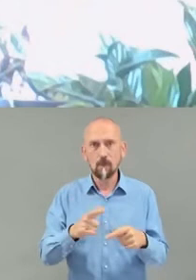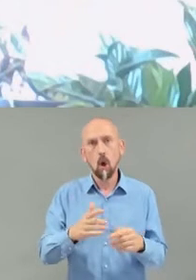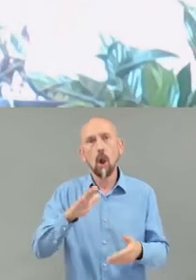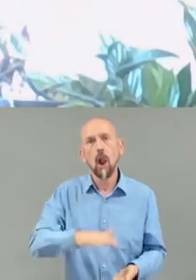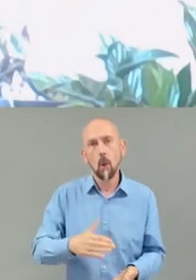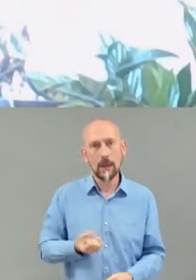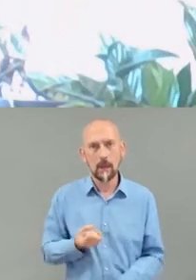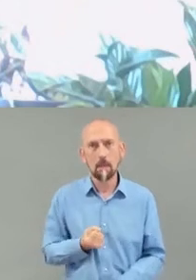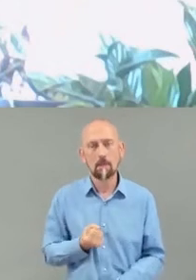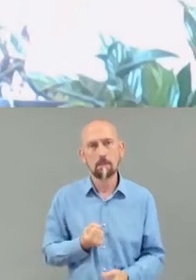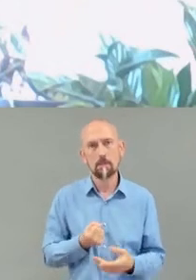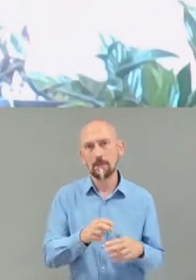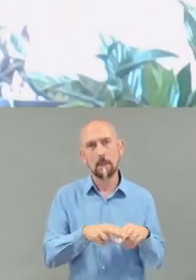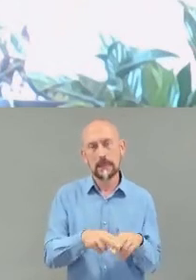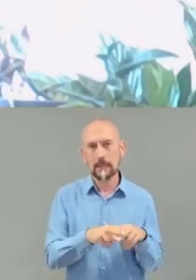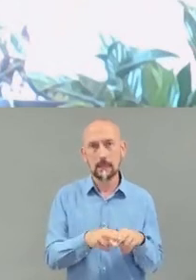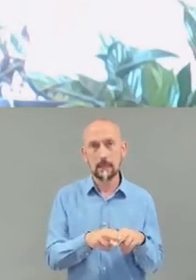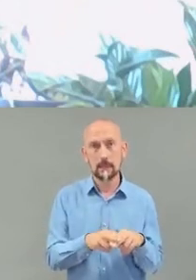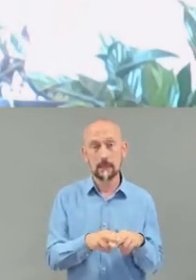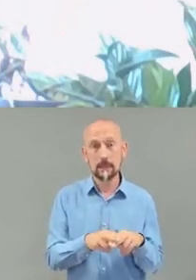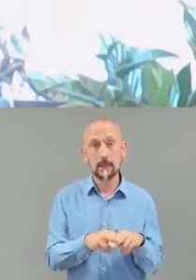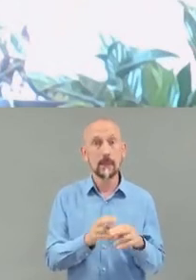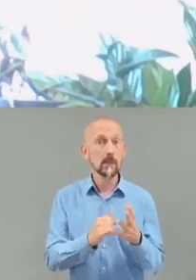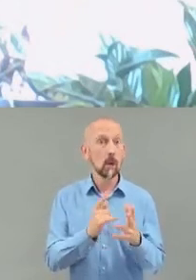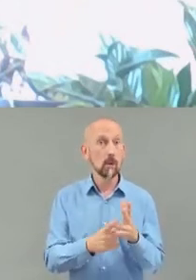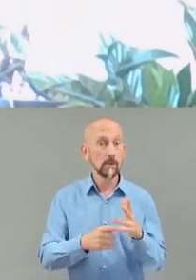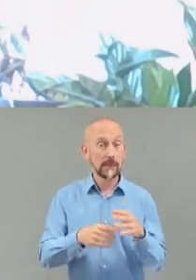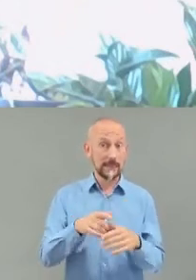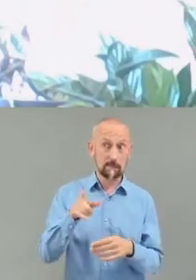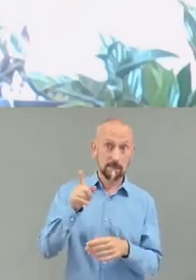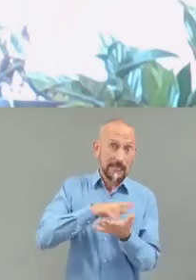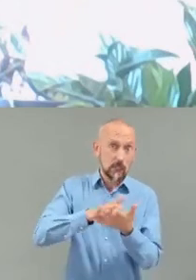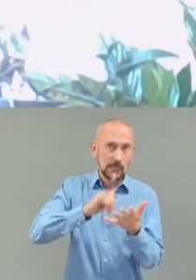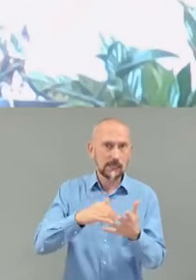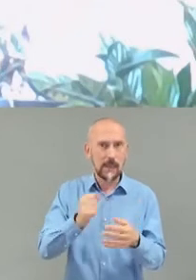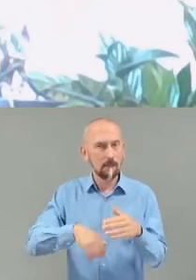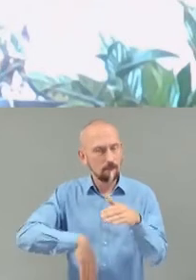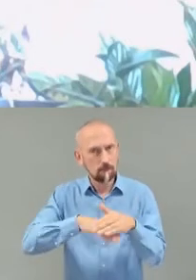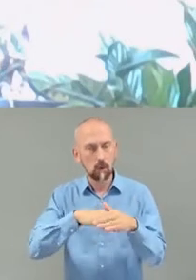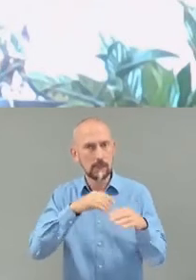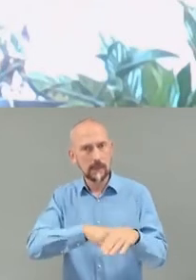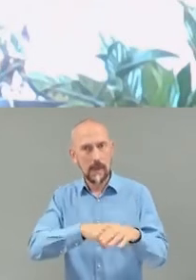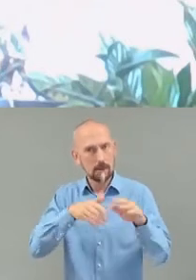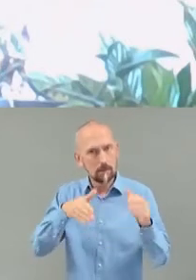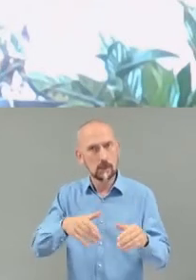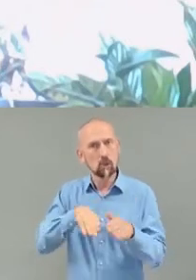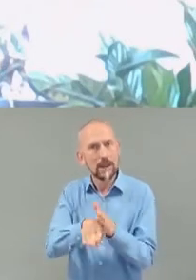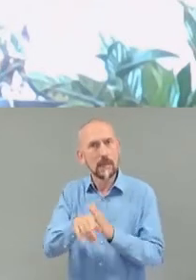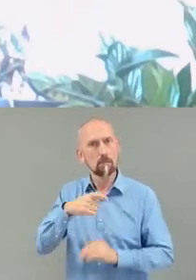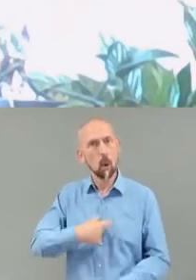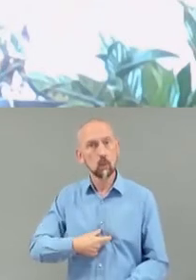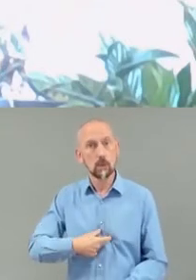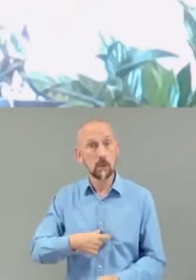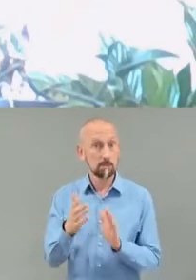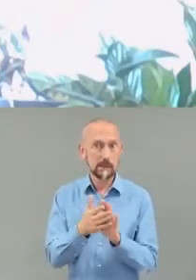fully publicly funded child psychotherapy training post, I could not have progressed to train as a child psychotherapist, a